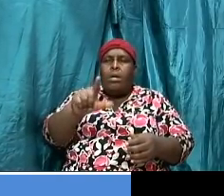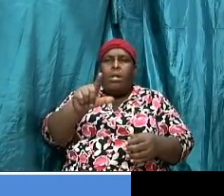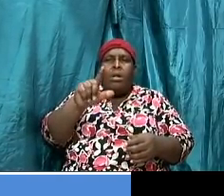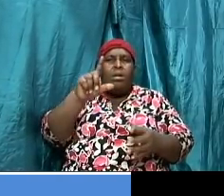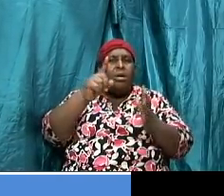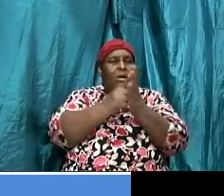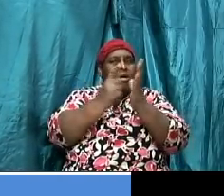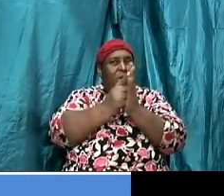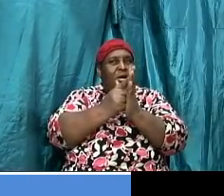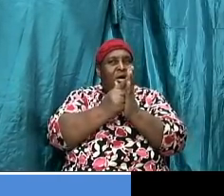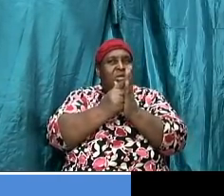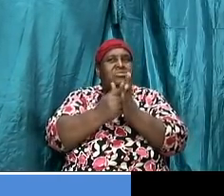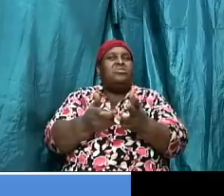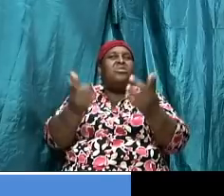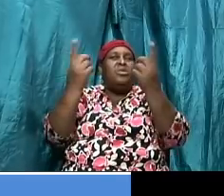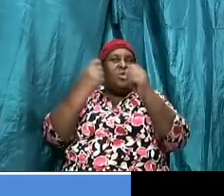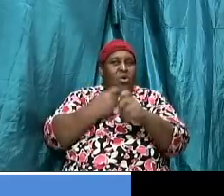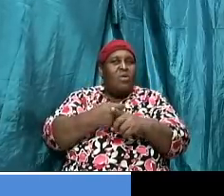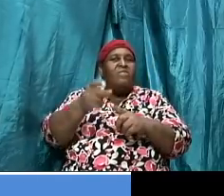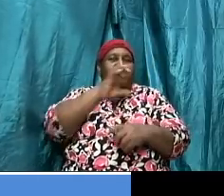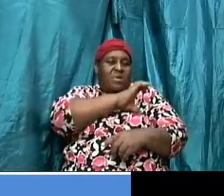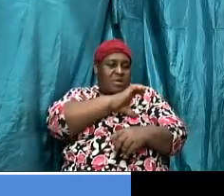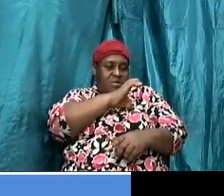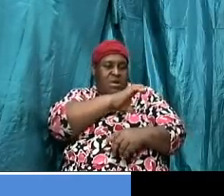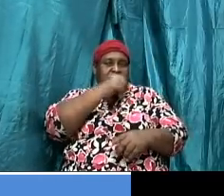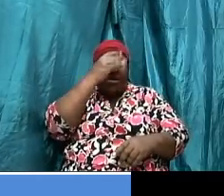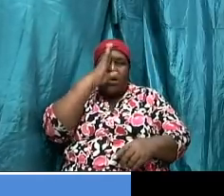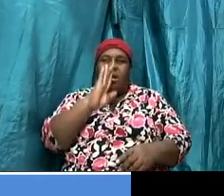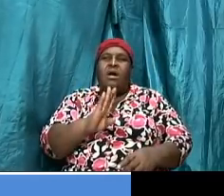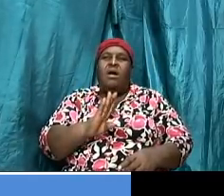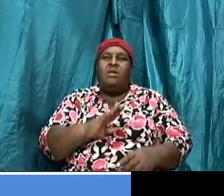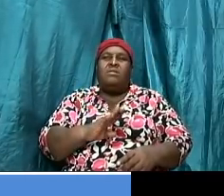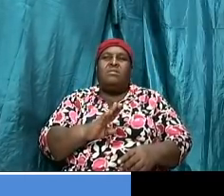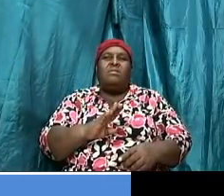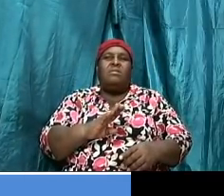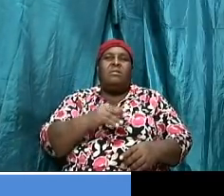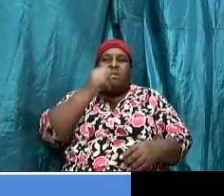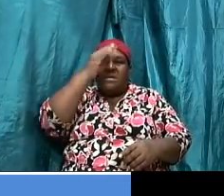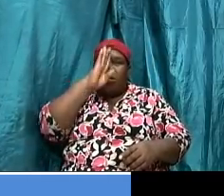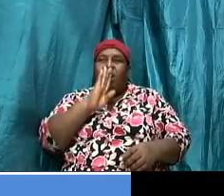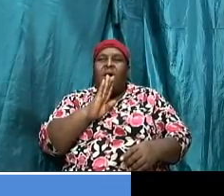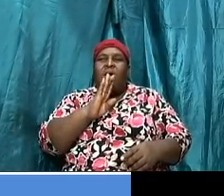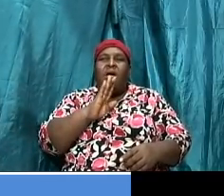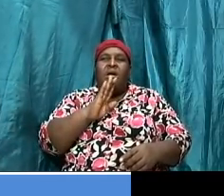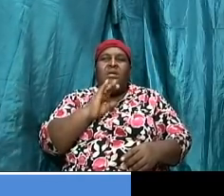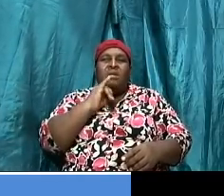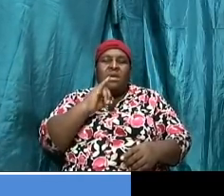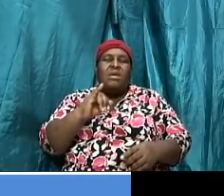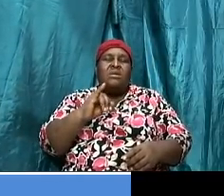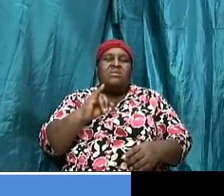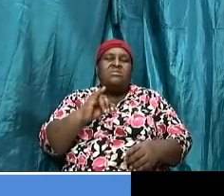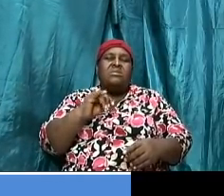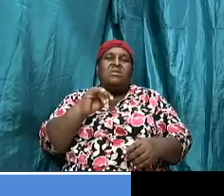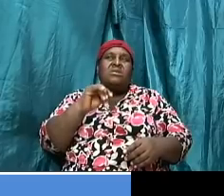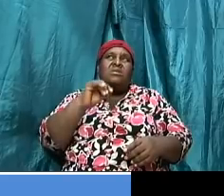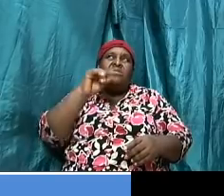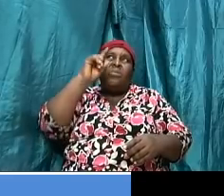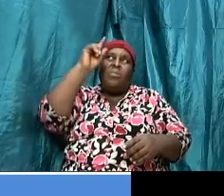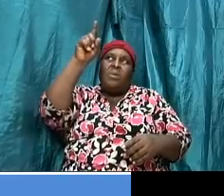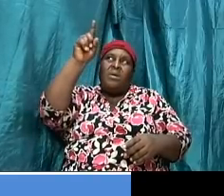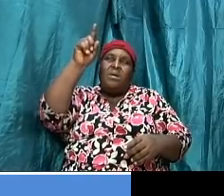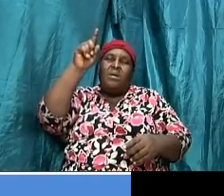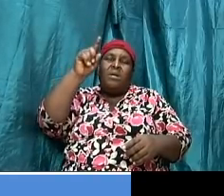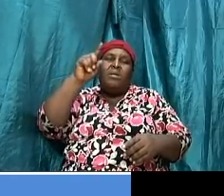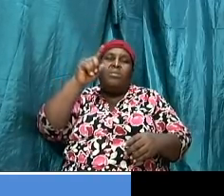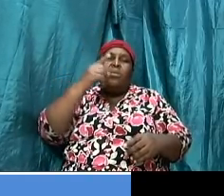All moral laws, as you will, because it comes from the character of God. God is our measuring stick. God is the one make us determine what is right and wrong. He is the measuring stick of